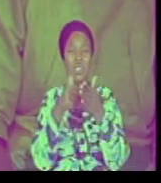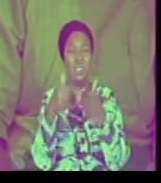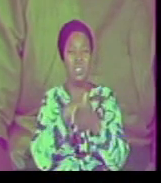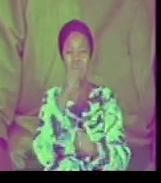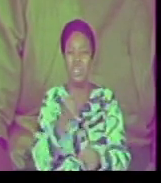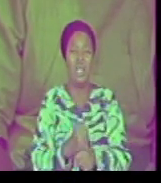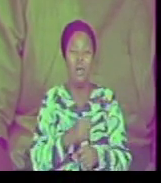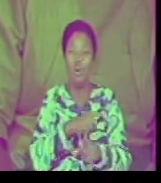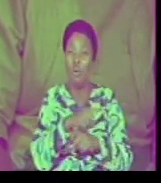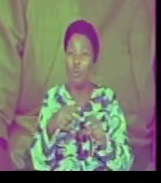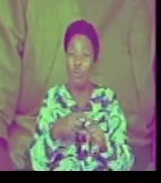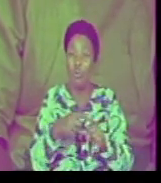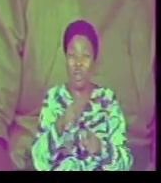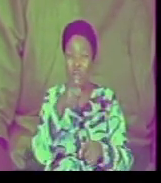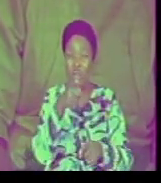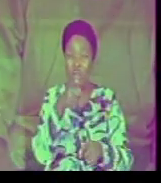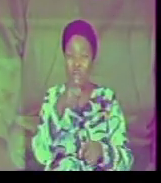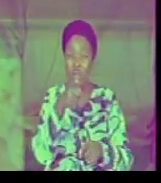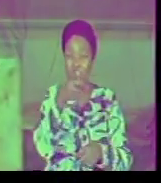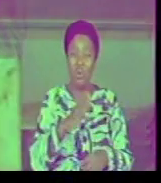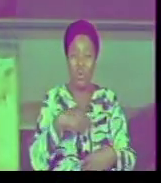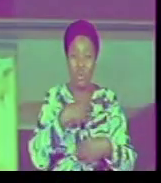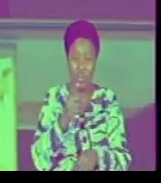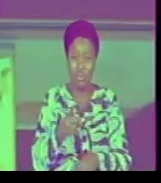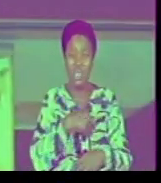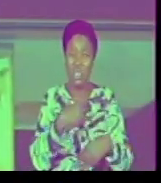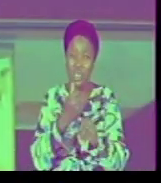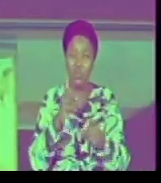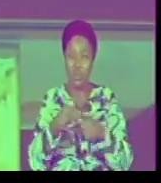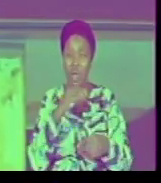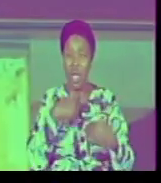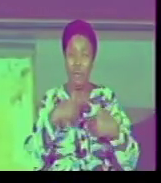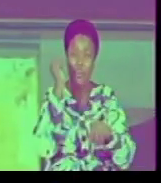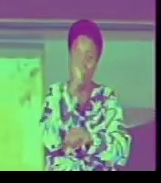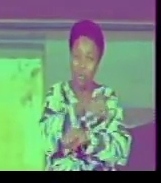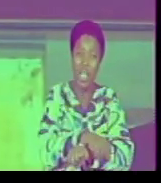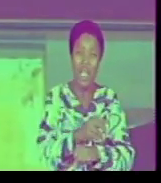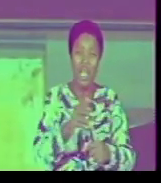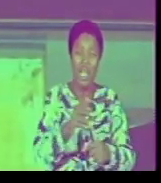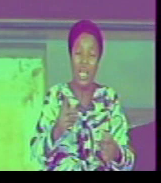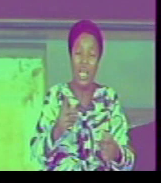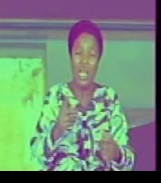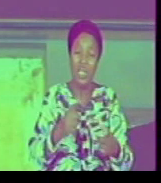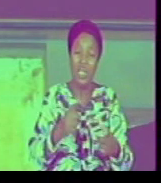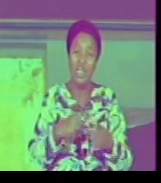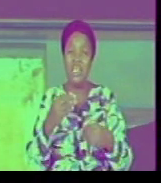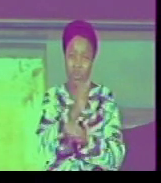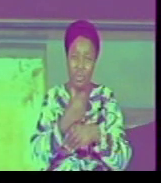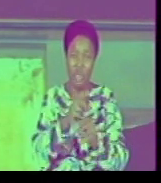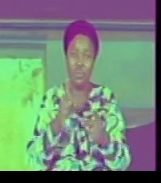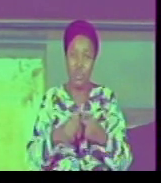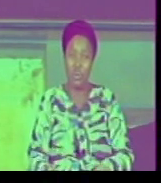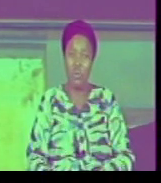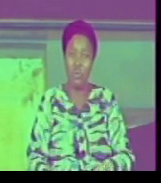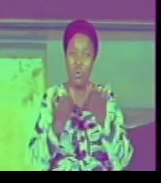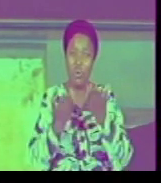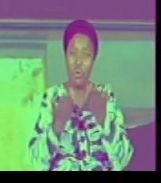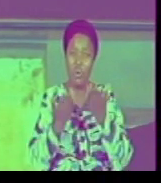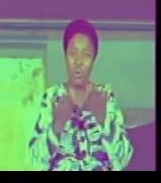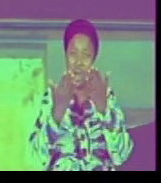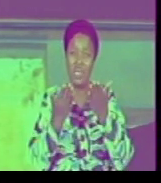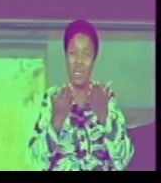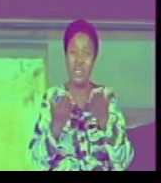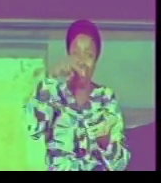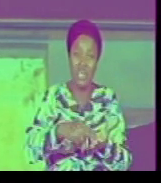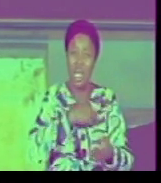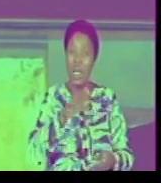created you, he created you to have dominion. He created you to rise up and be somebody. And you will